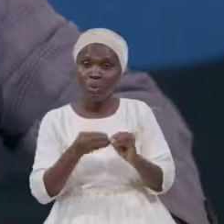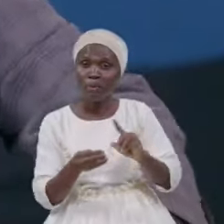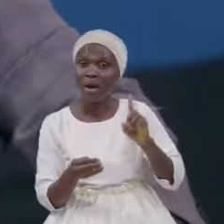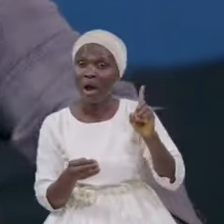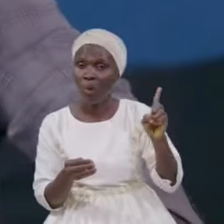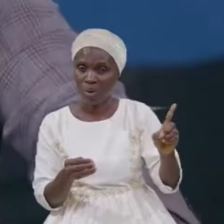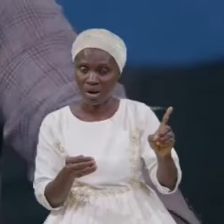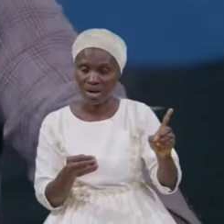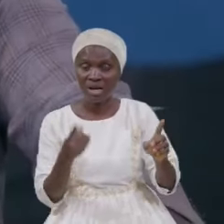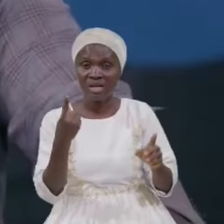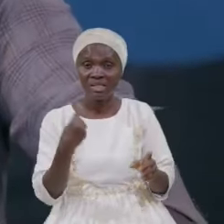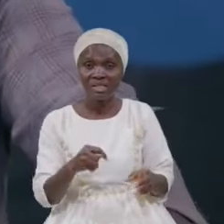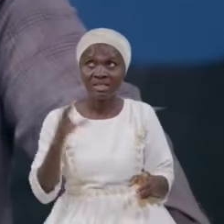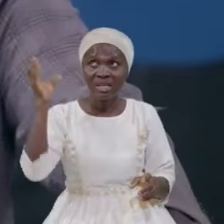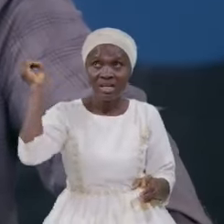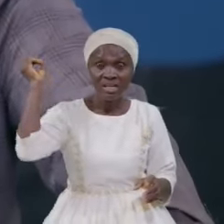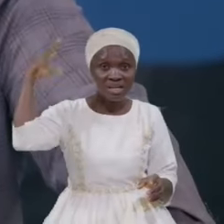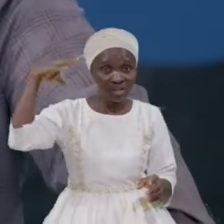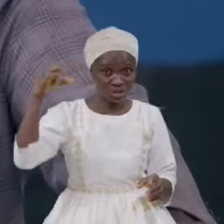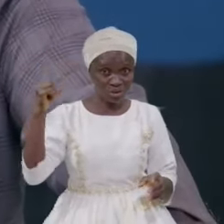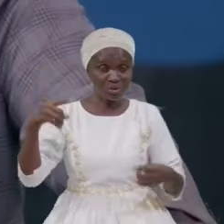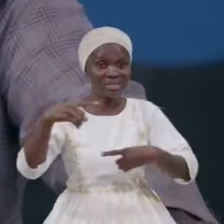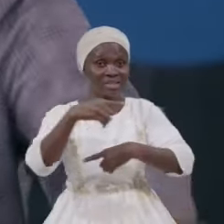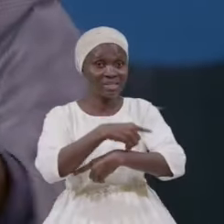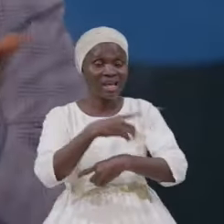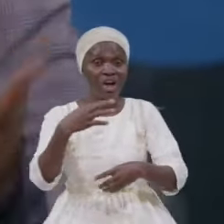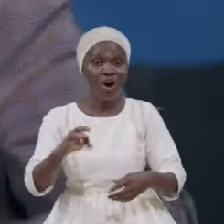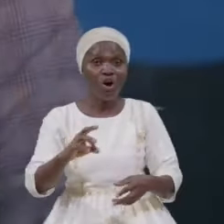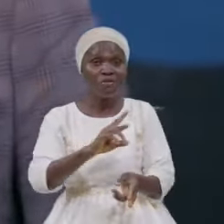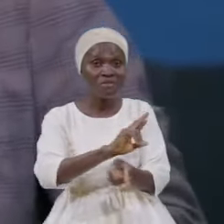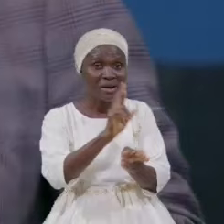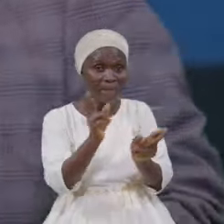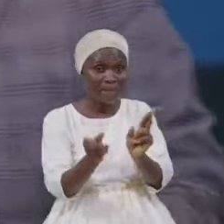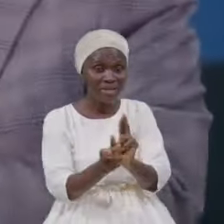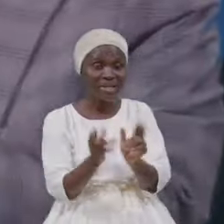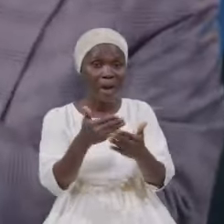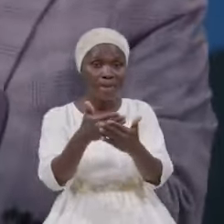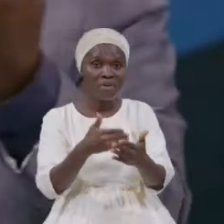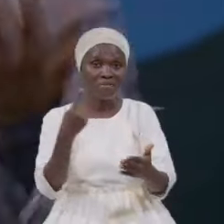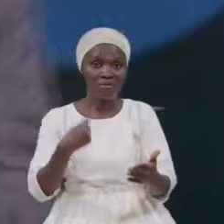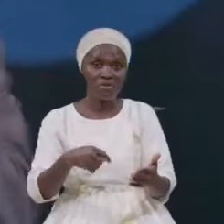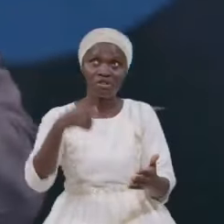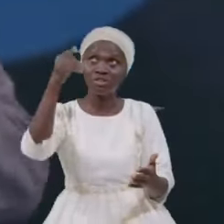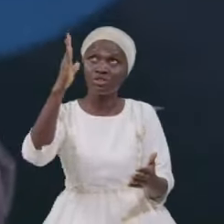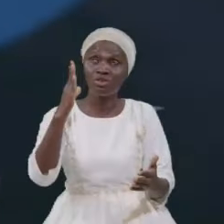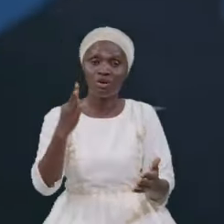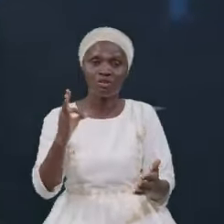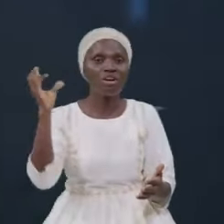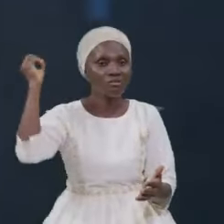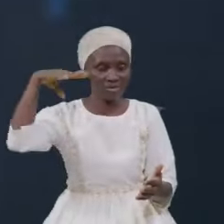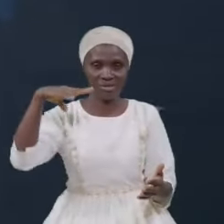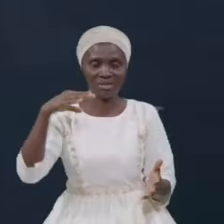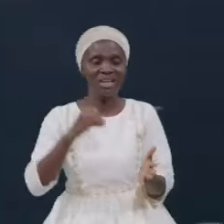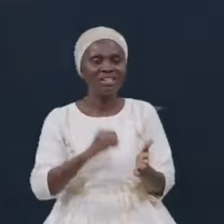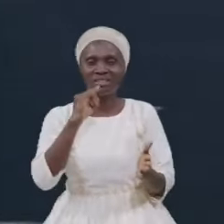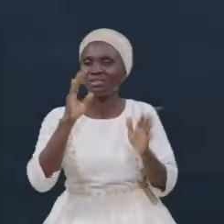of repentance before the God of grace. It's so wonderful. He invites everyone. He said,